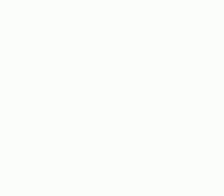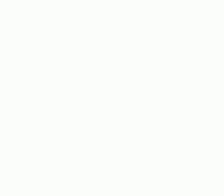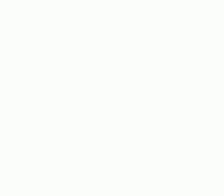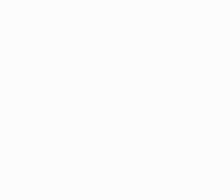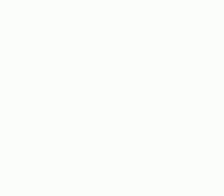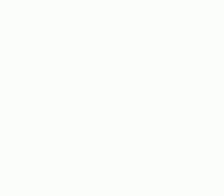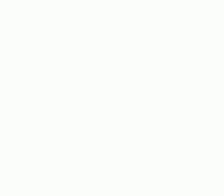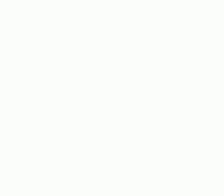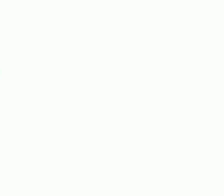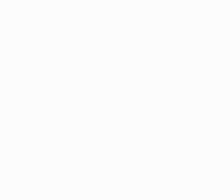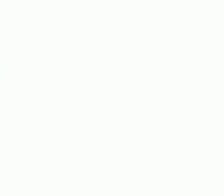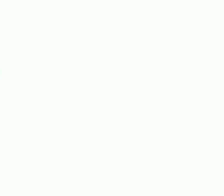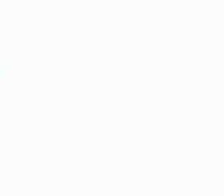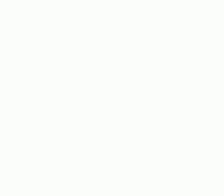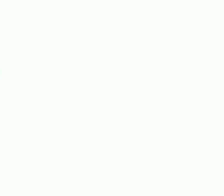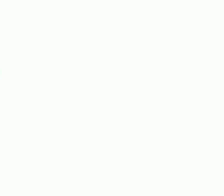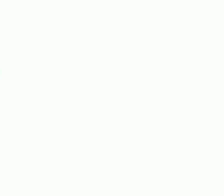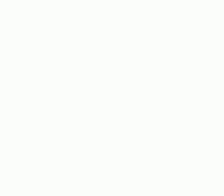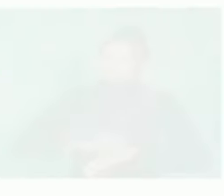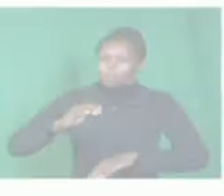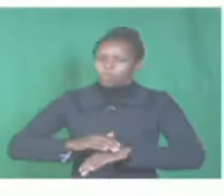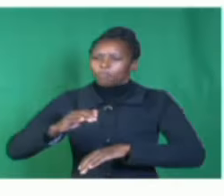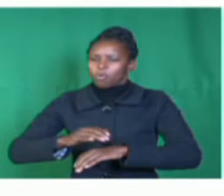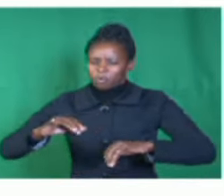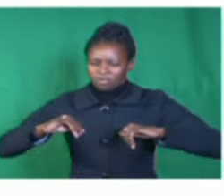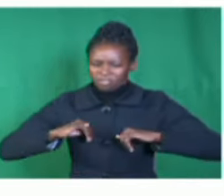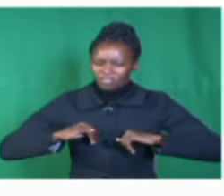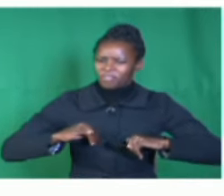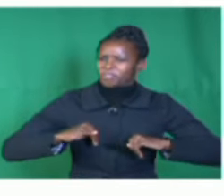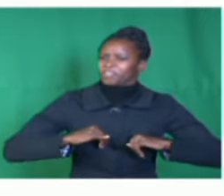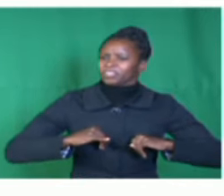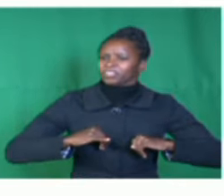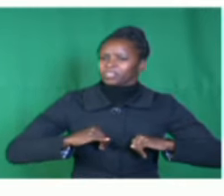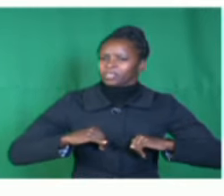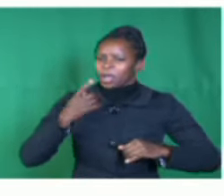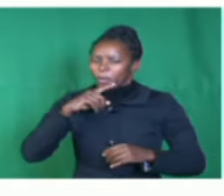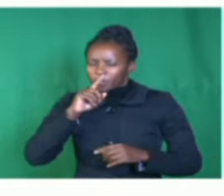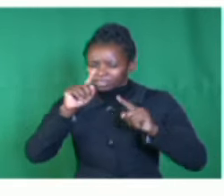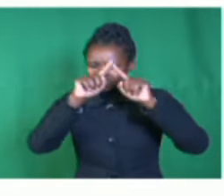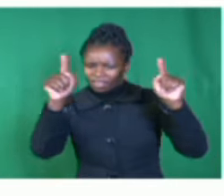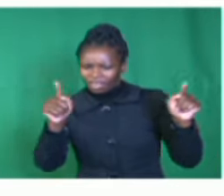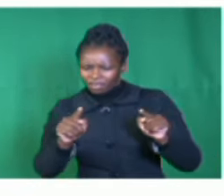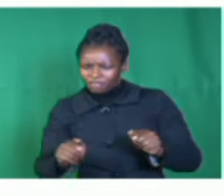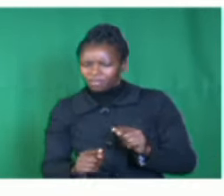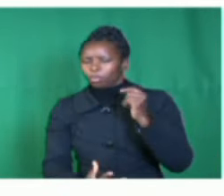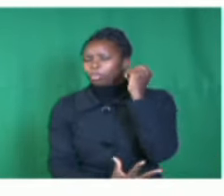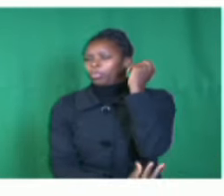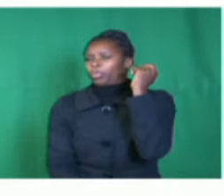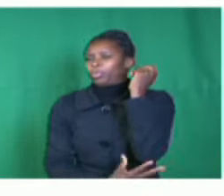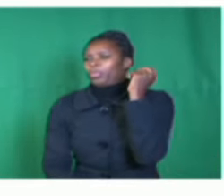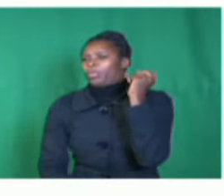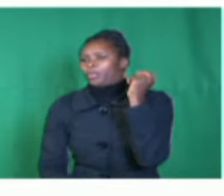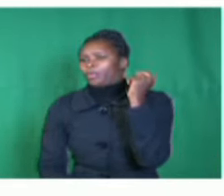countries of strategic importance. In short, when the Europeans